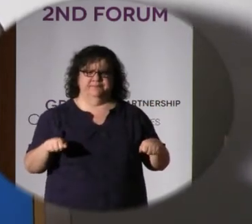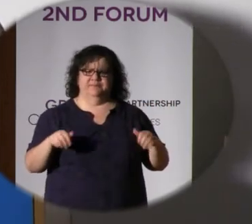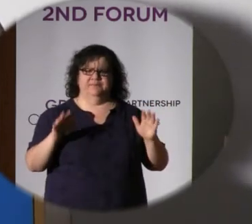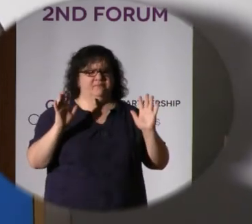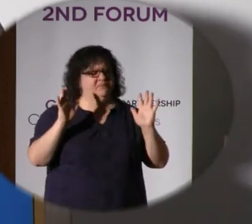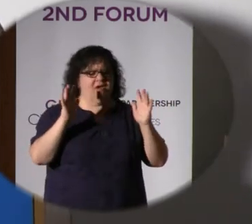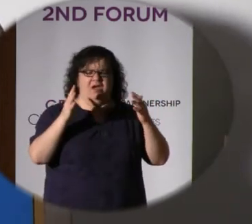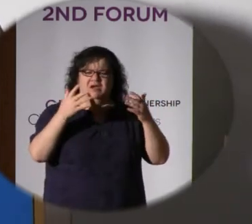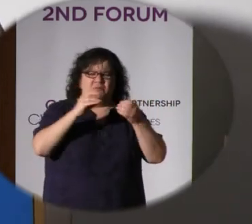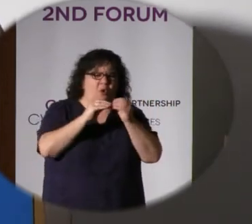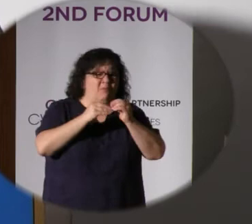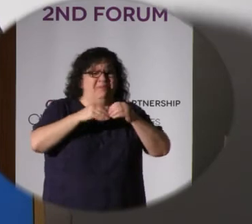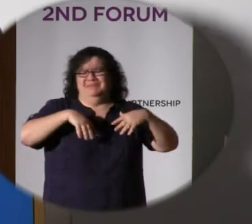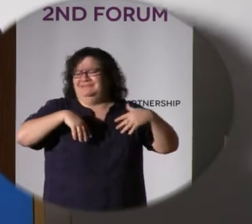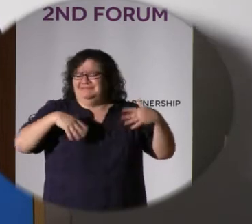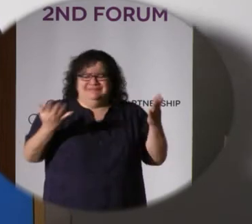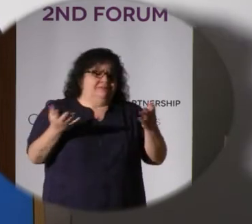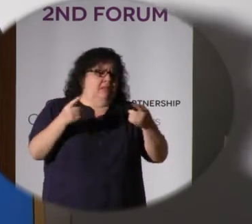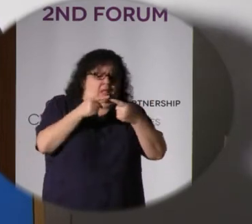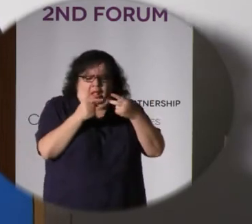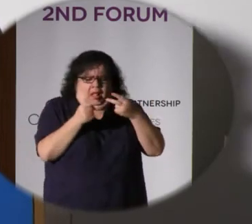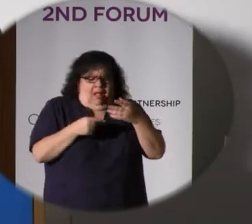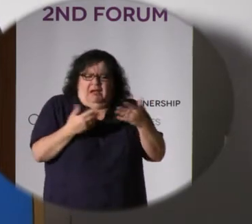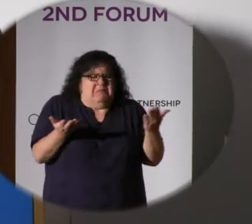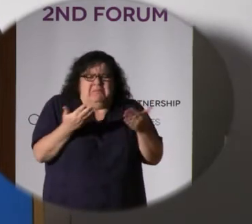any difficulty or question you might have or concern.